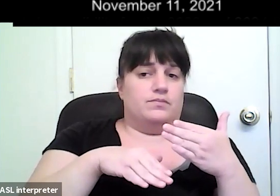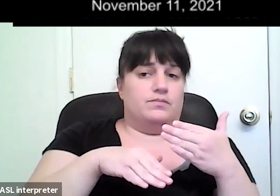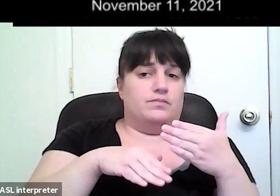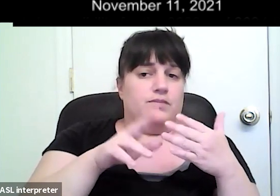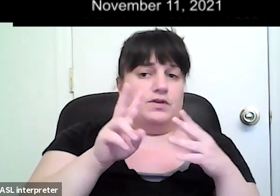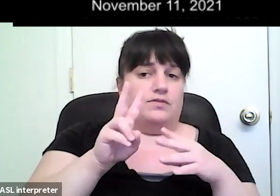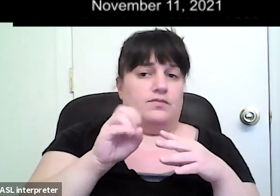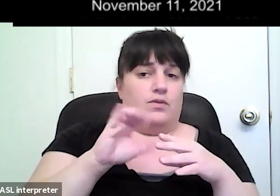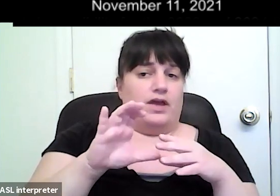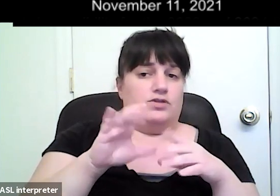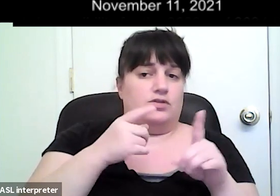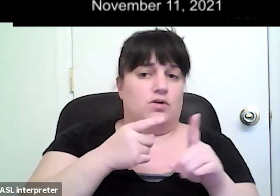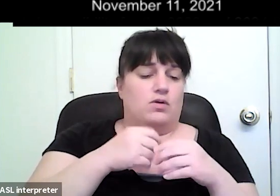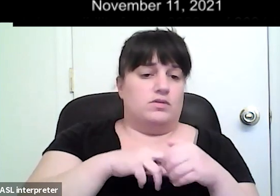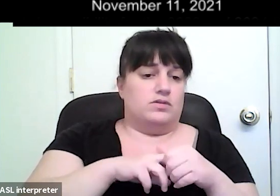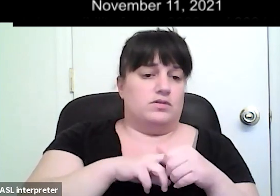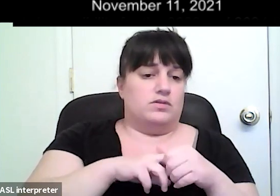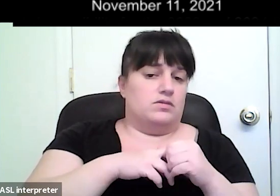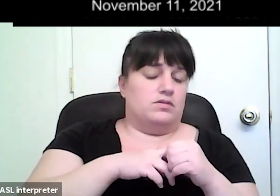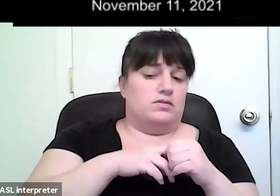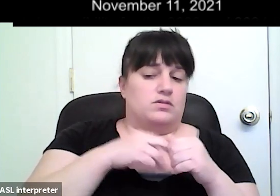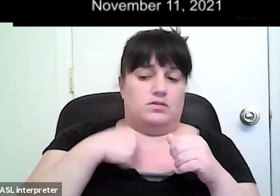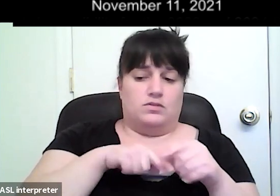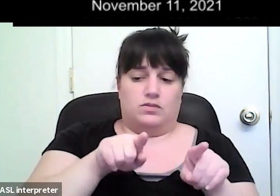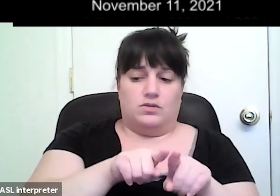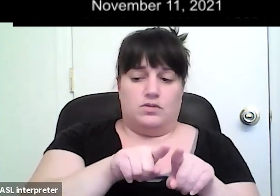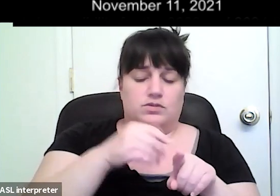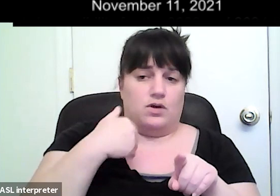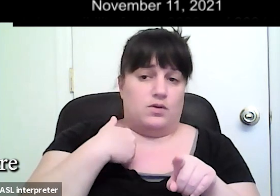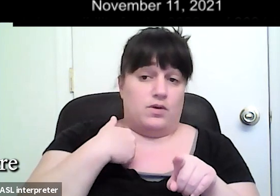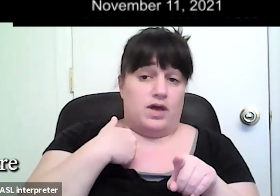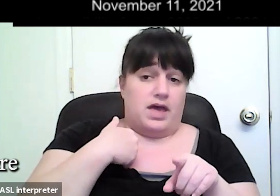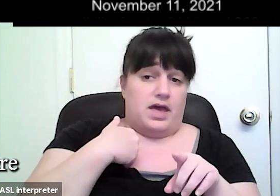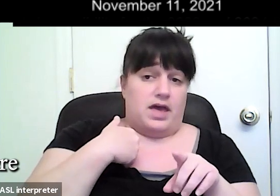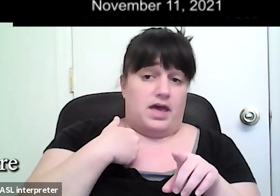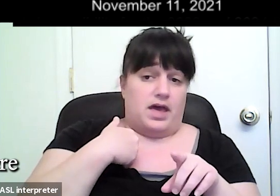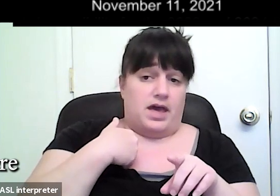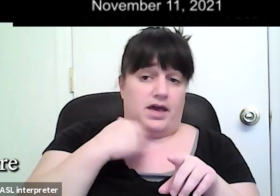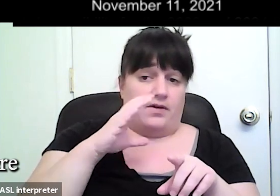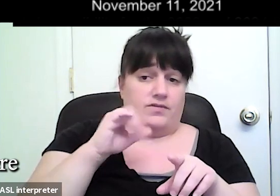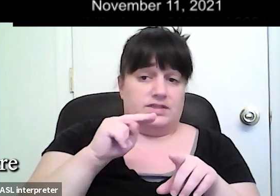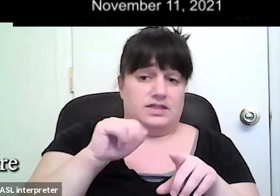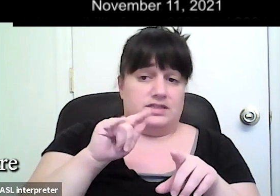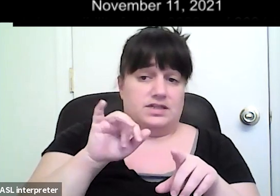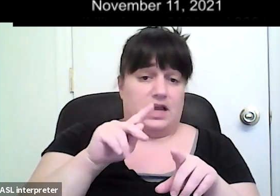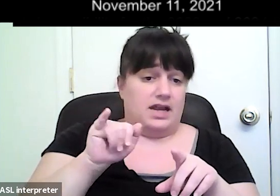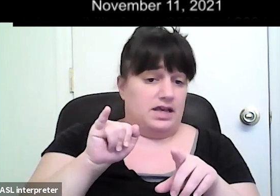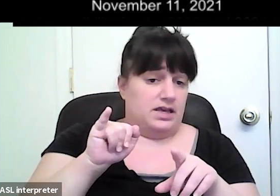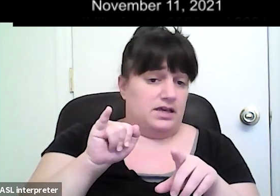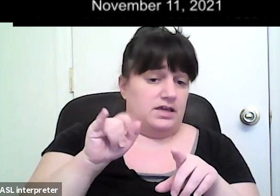vocational goals. We also have the Cincinnati STEM Network,